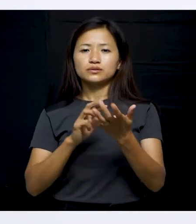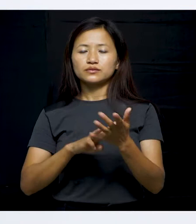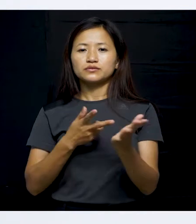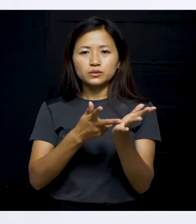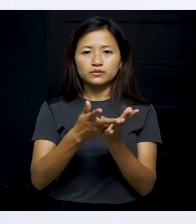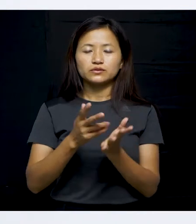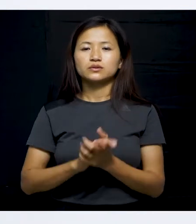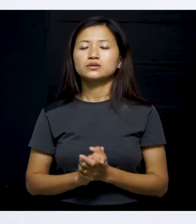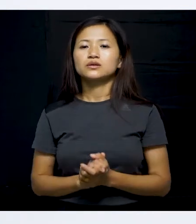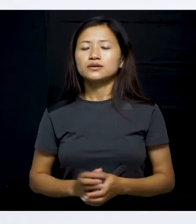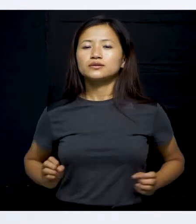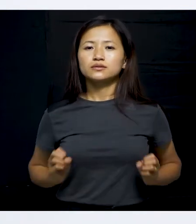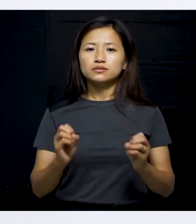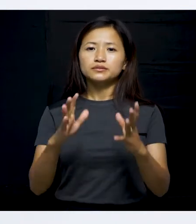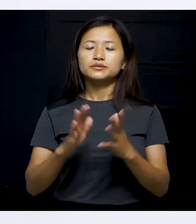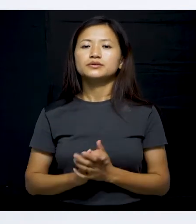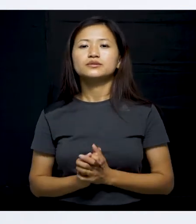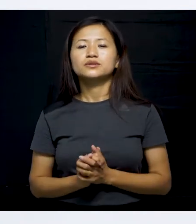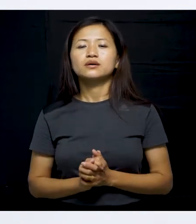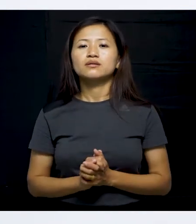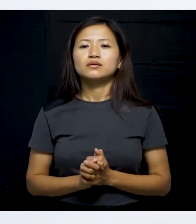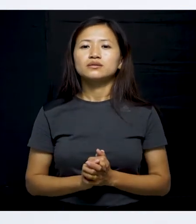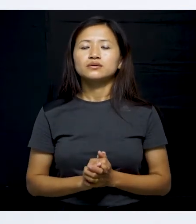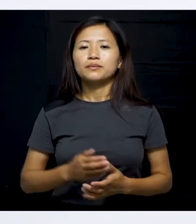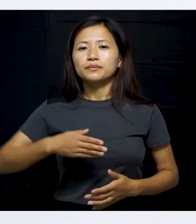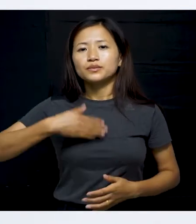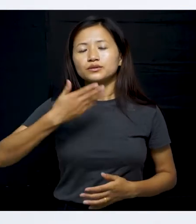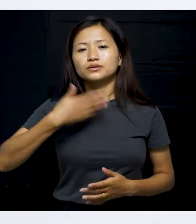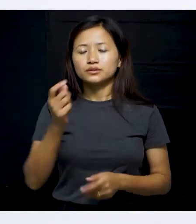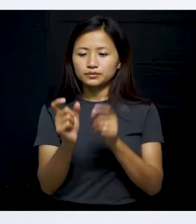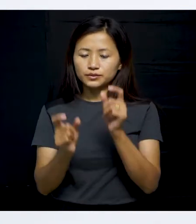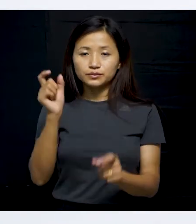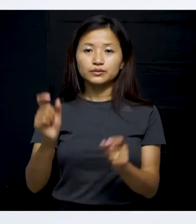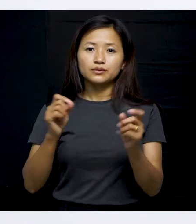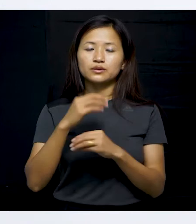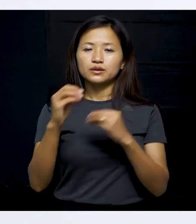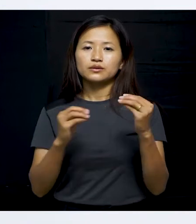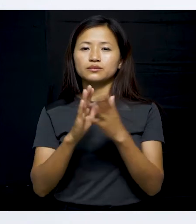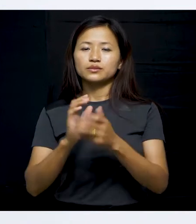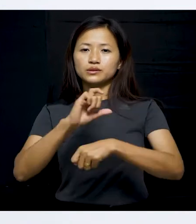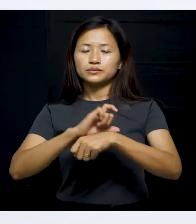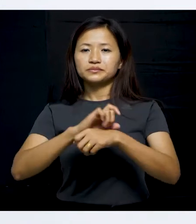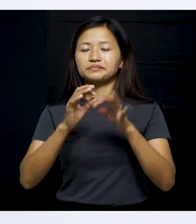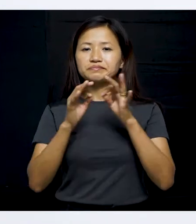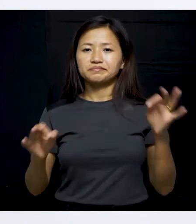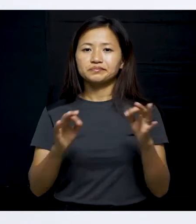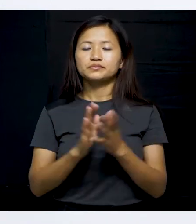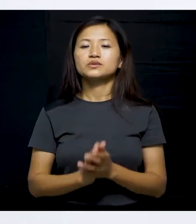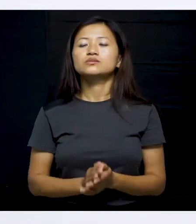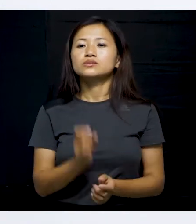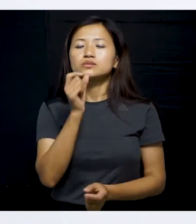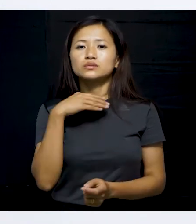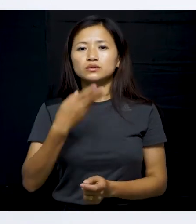Molung village, he started preaching the people about the Christian doctrine. He told the